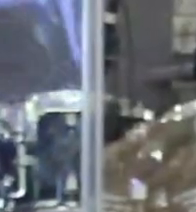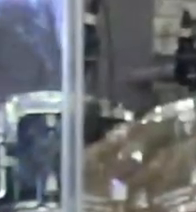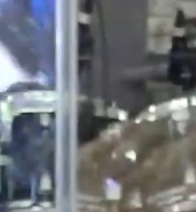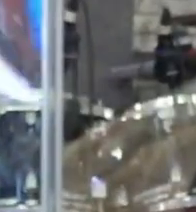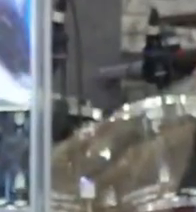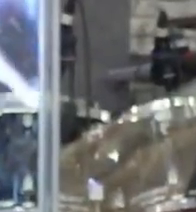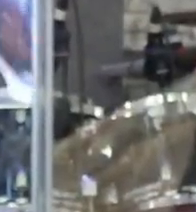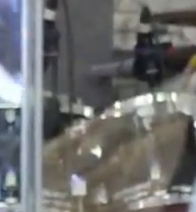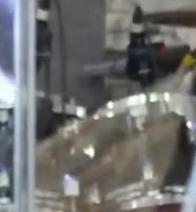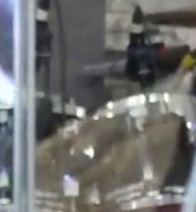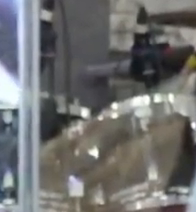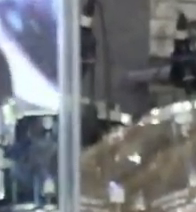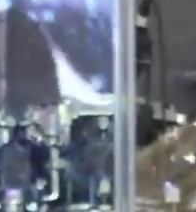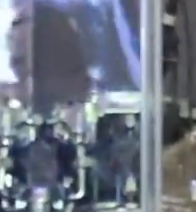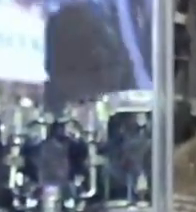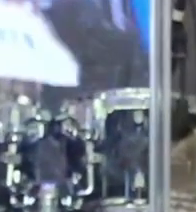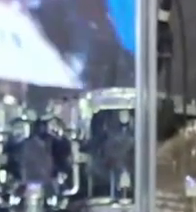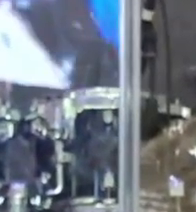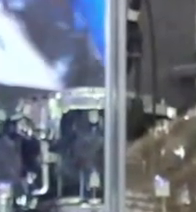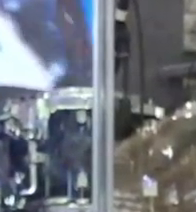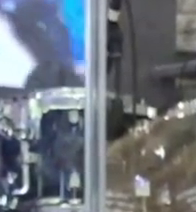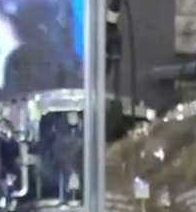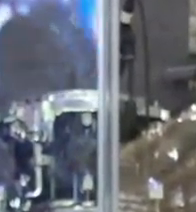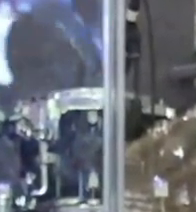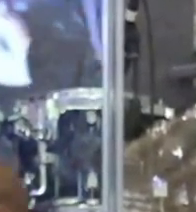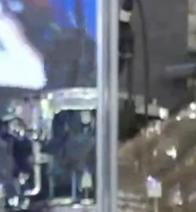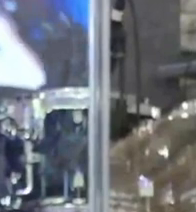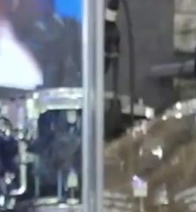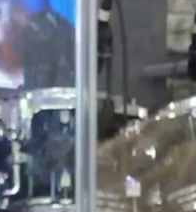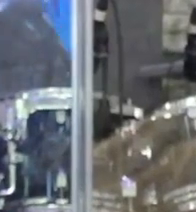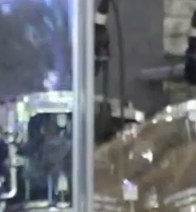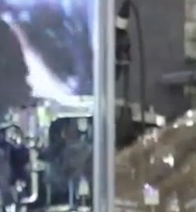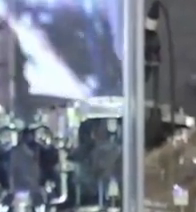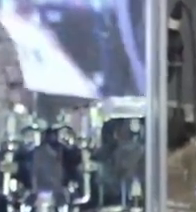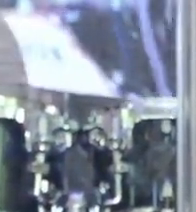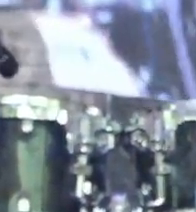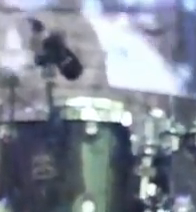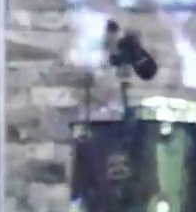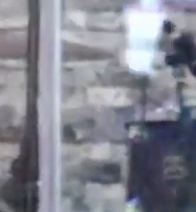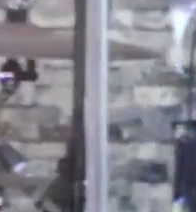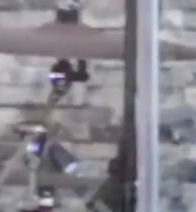and until he uses you to bless yourself, you cannot be